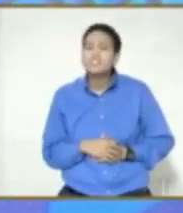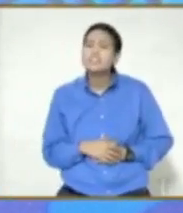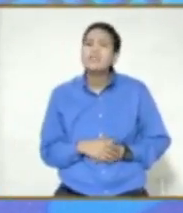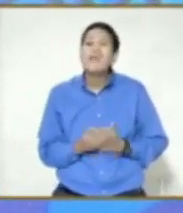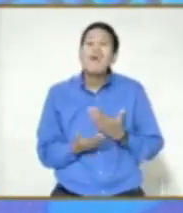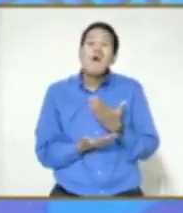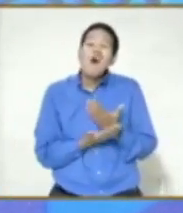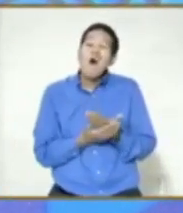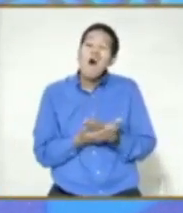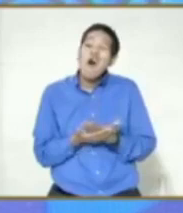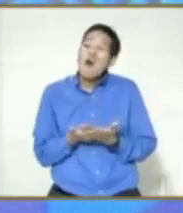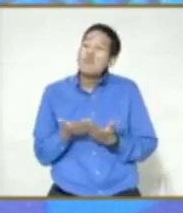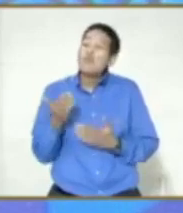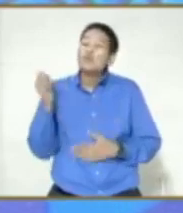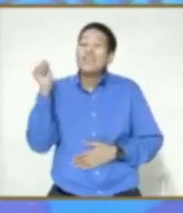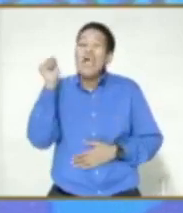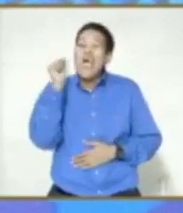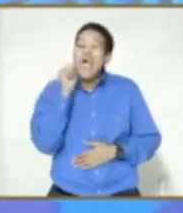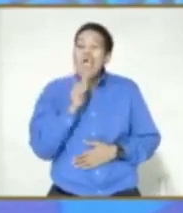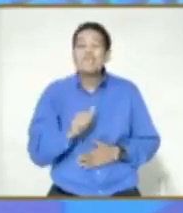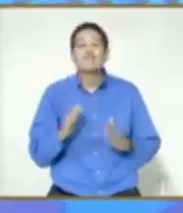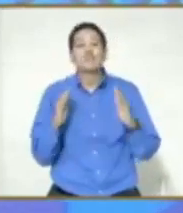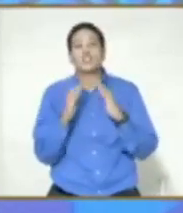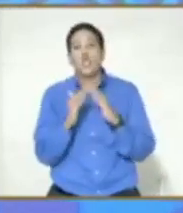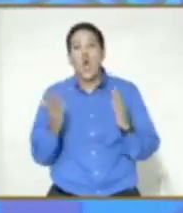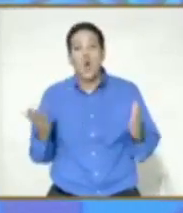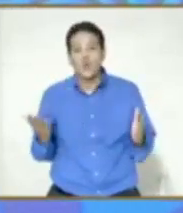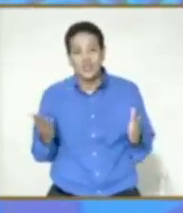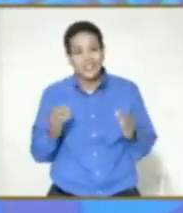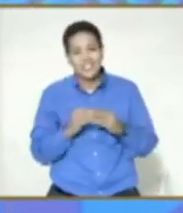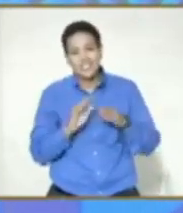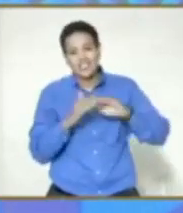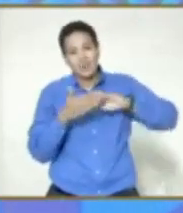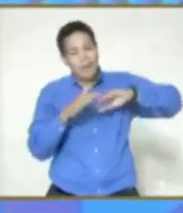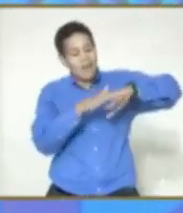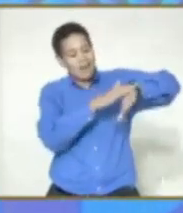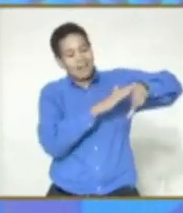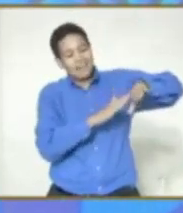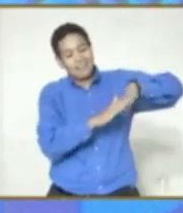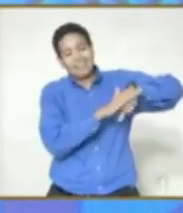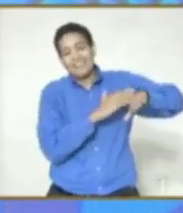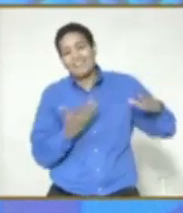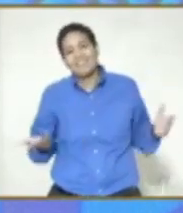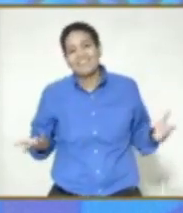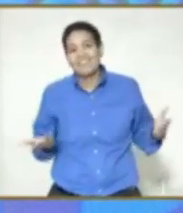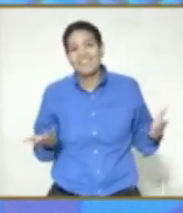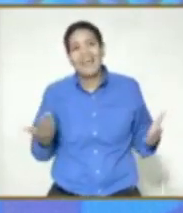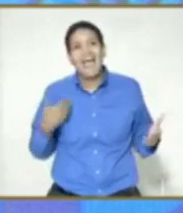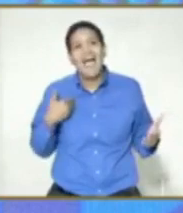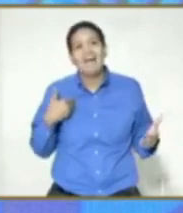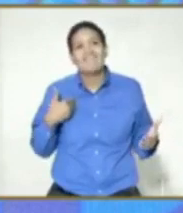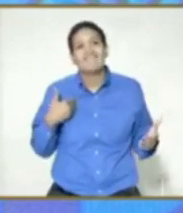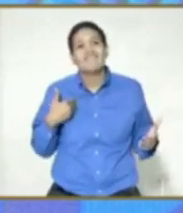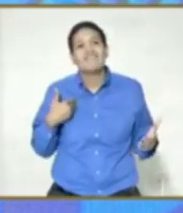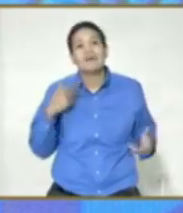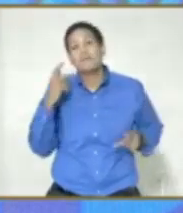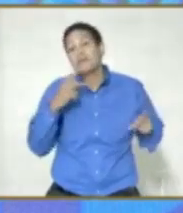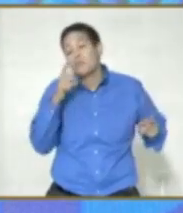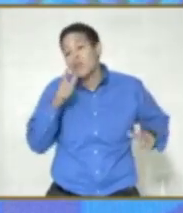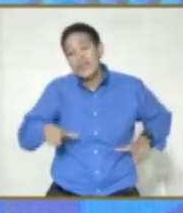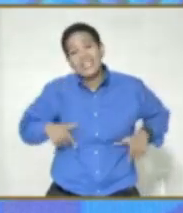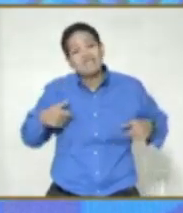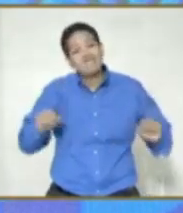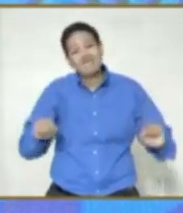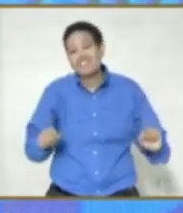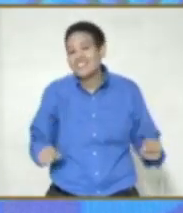almost every town in Jamaica has homeless persons.